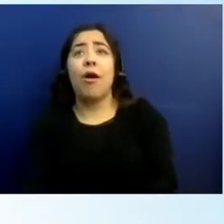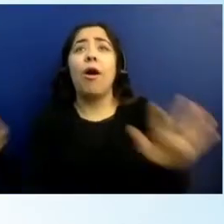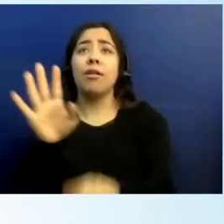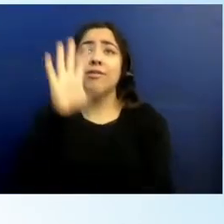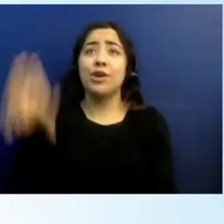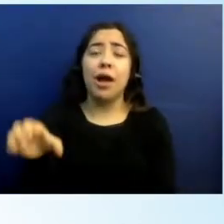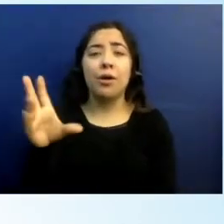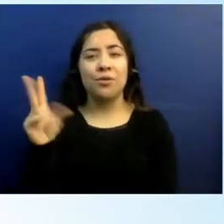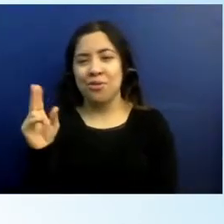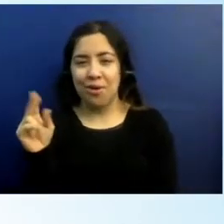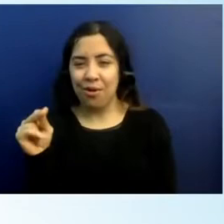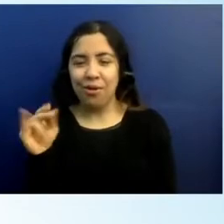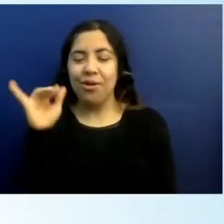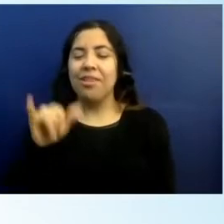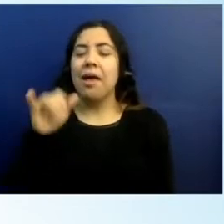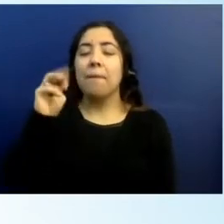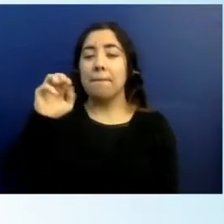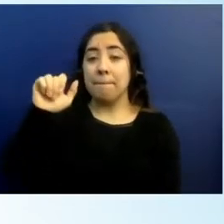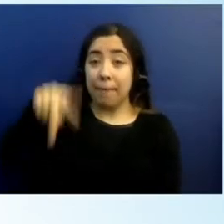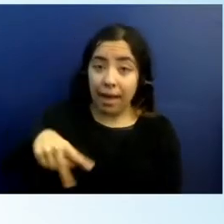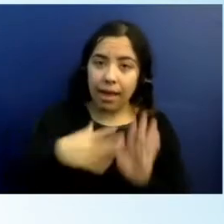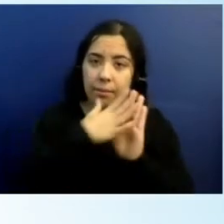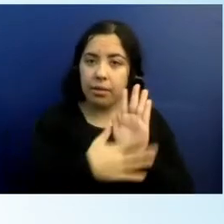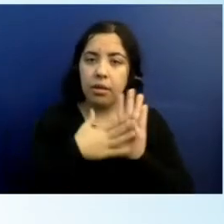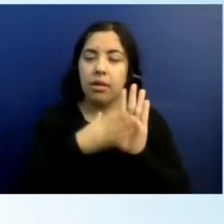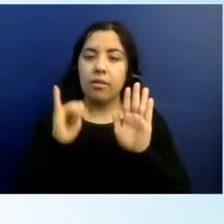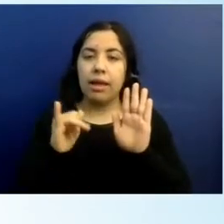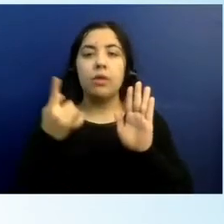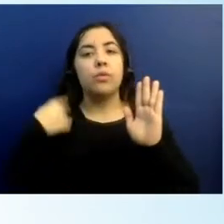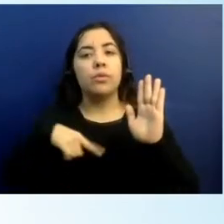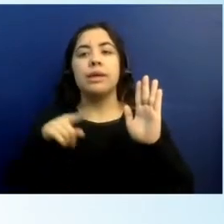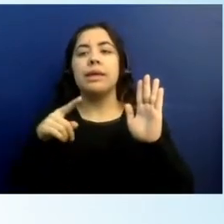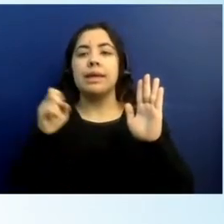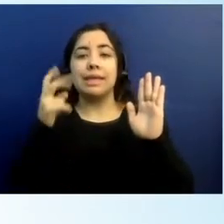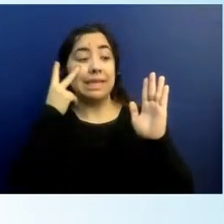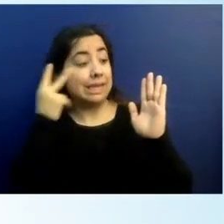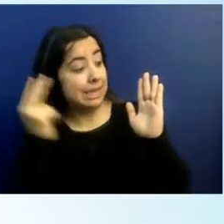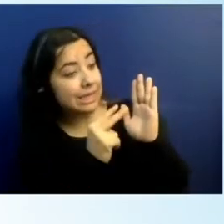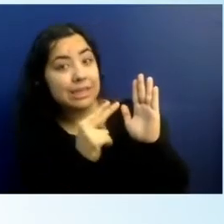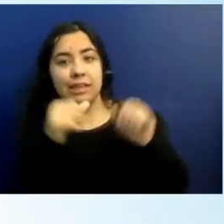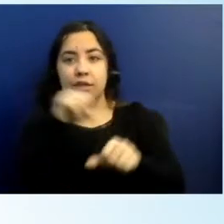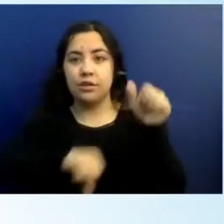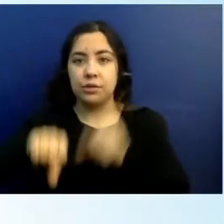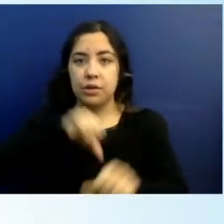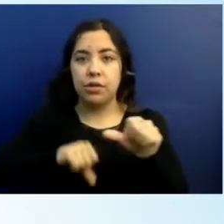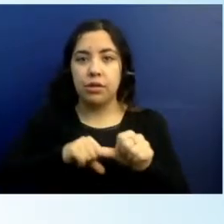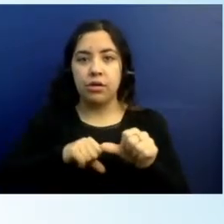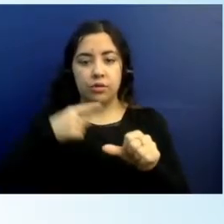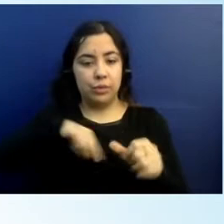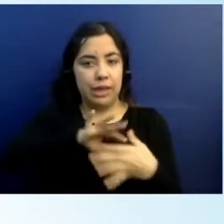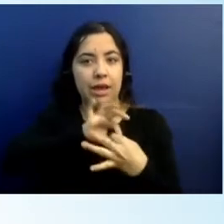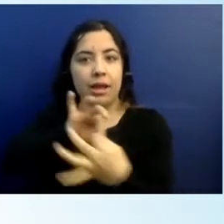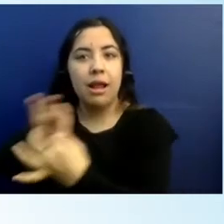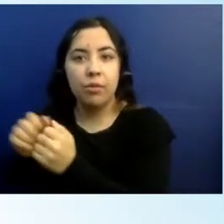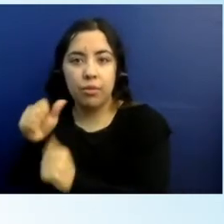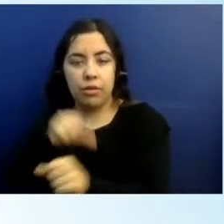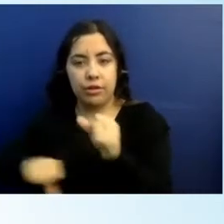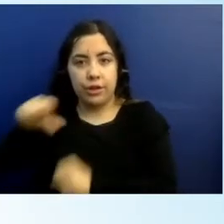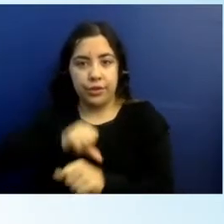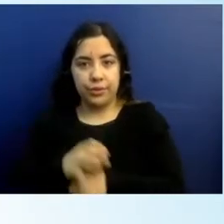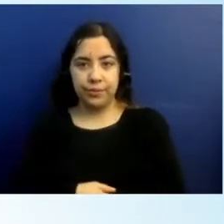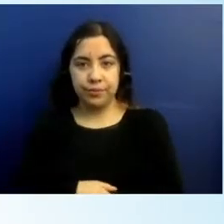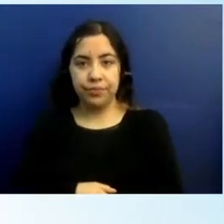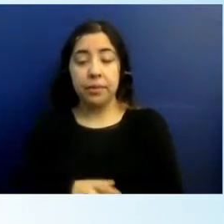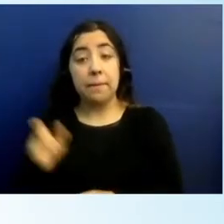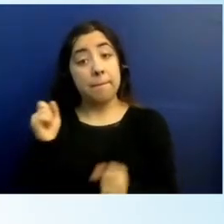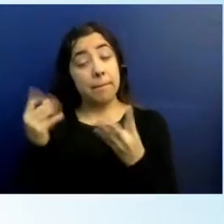the map was meant to serve as a tool for us to see each other, for us to connect. And so folks have said they'd like to continue to do that.